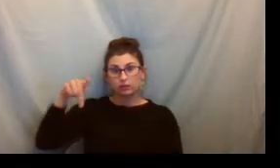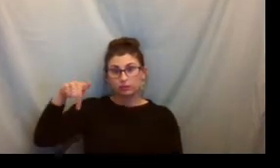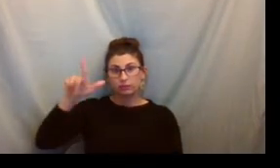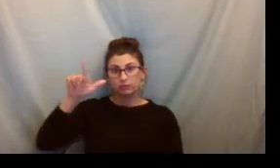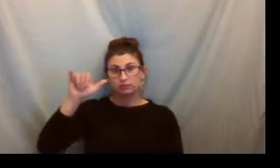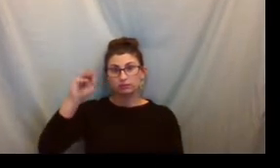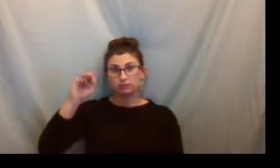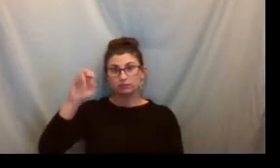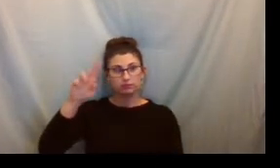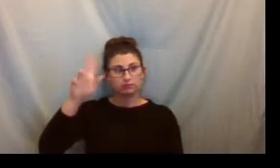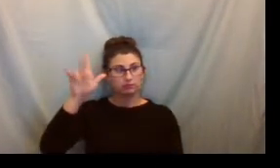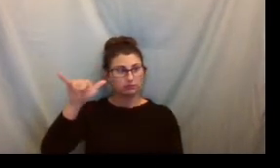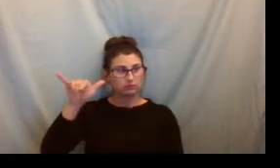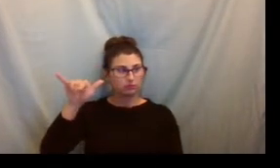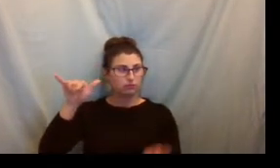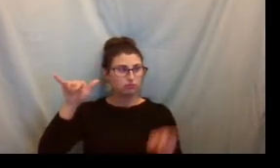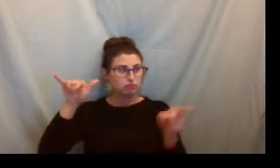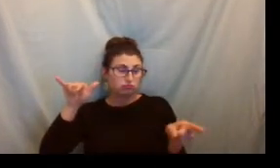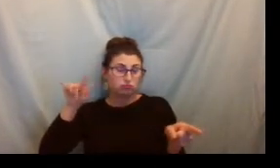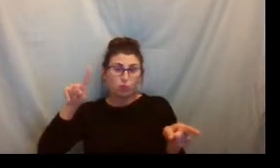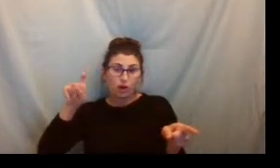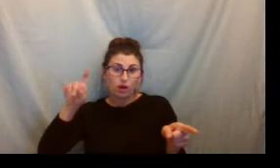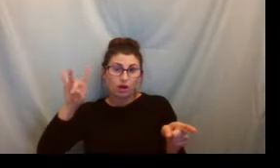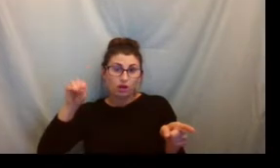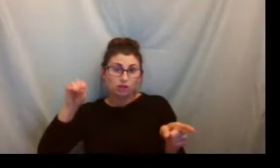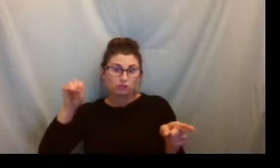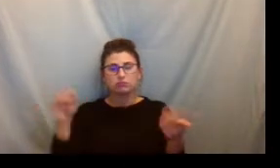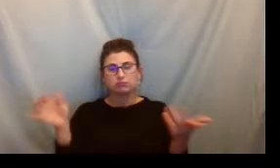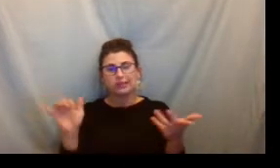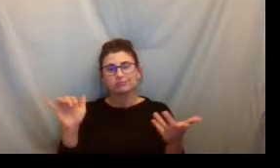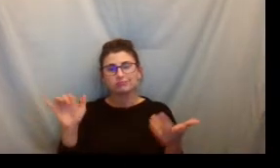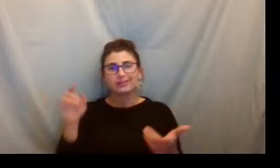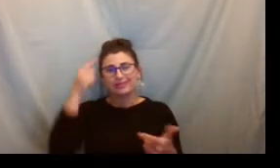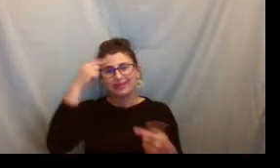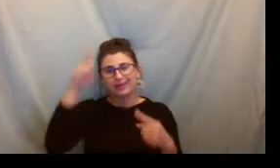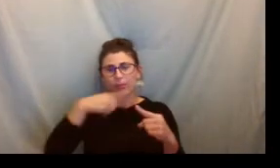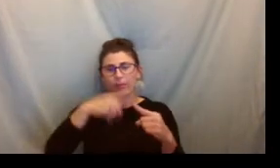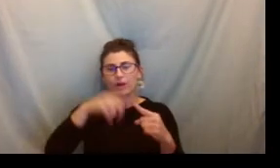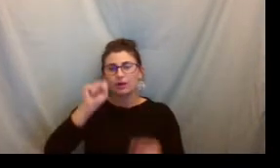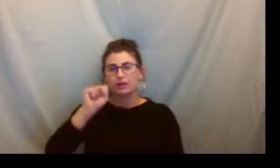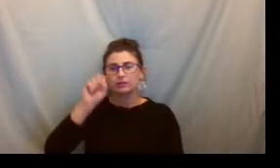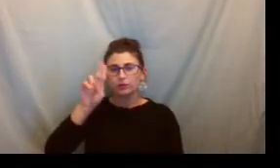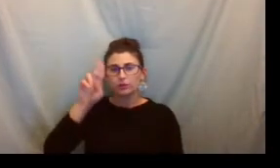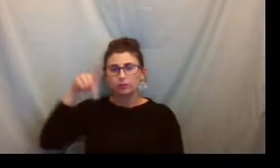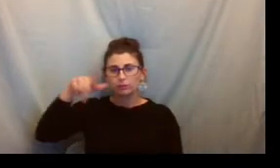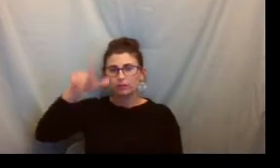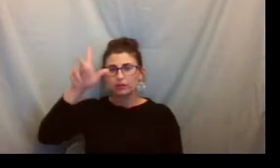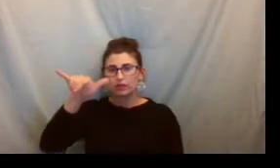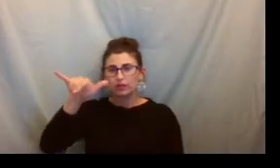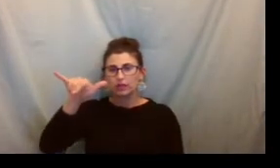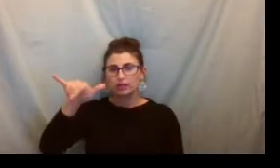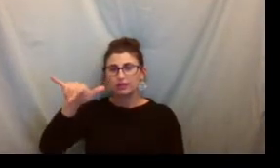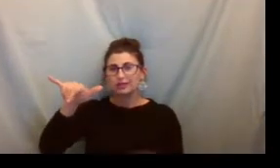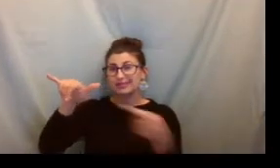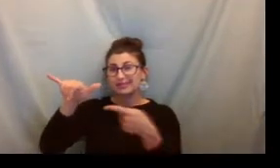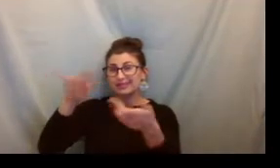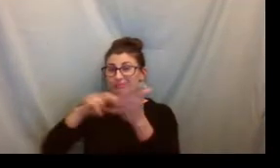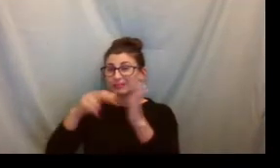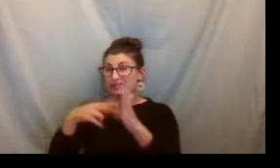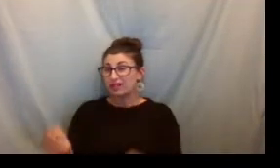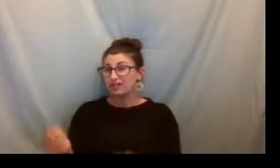supply. All right, supply. Think of supply. It means lots of. So that's the bigger one,